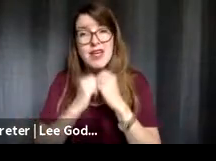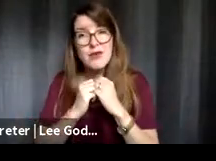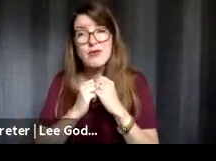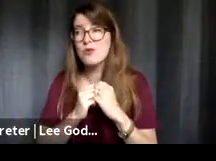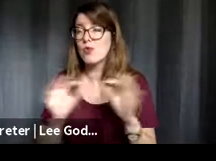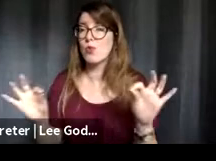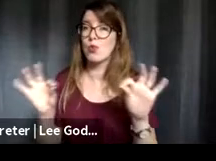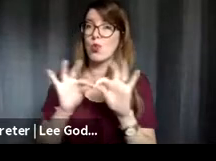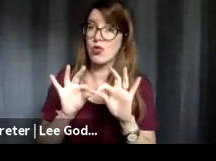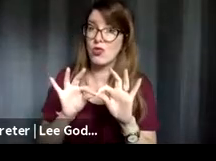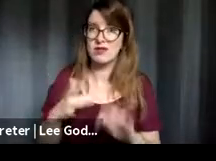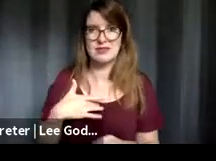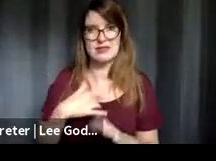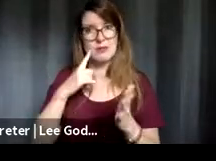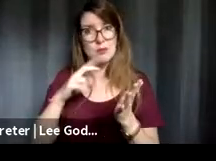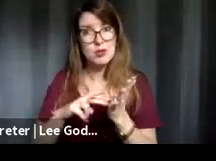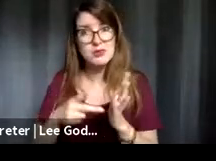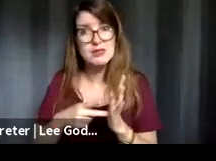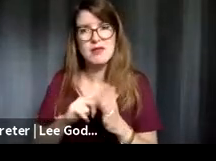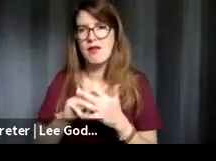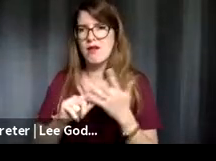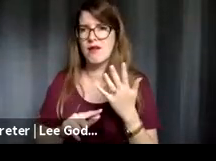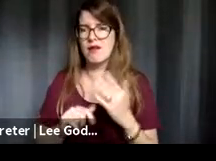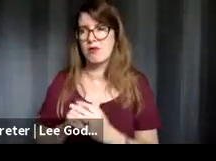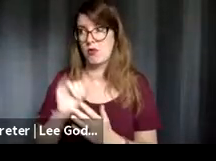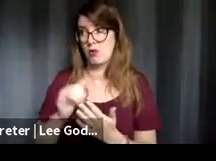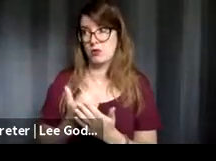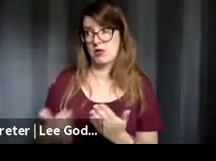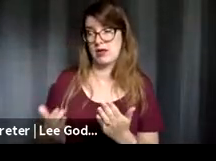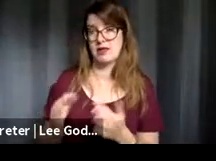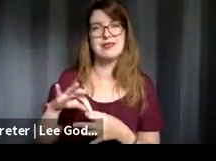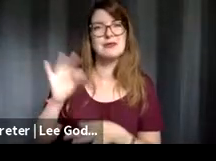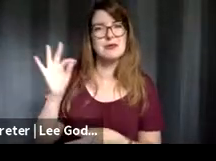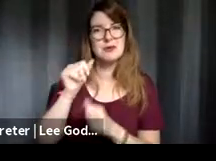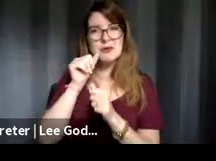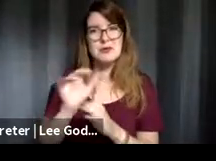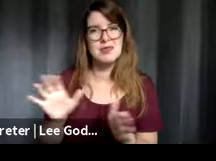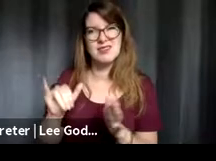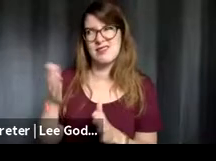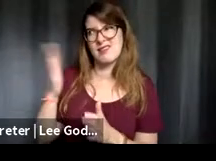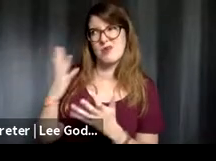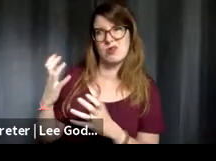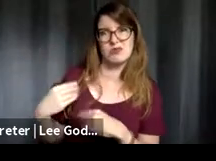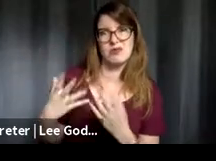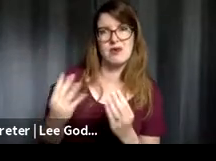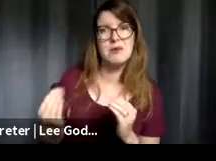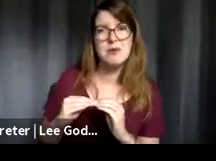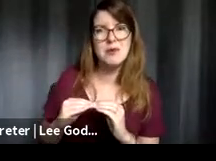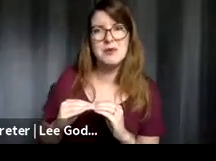worth and a sense of purpose. You know, those are the things, the spiritual blessings that God wants to provide even